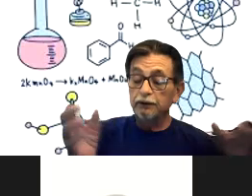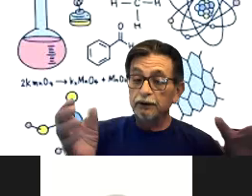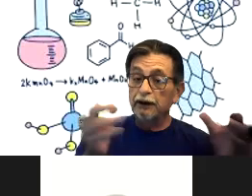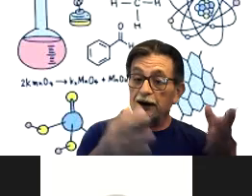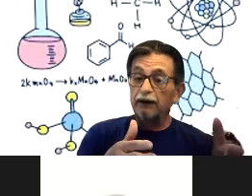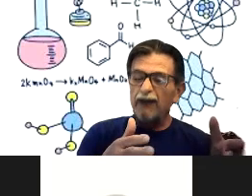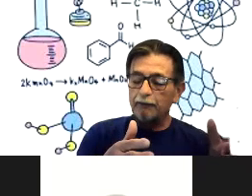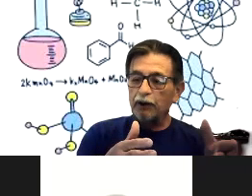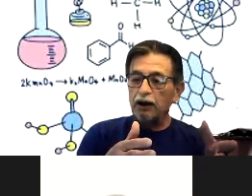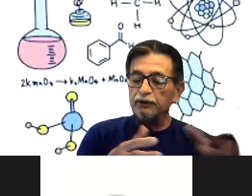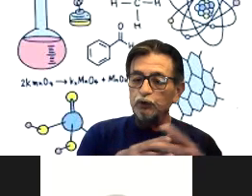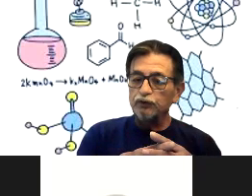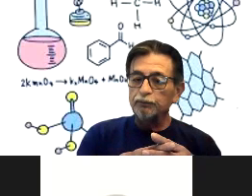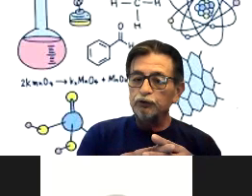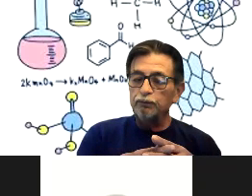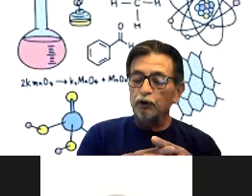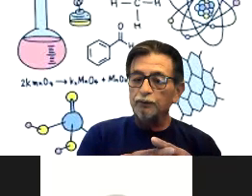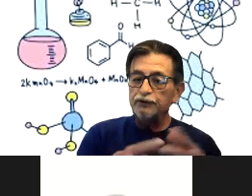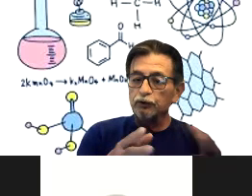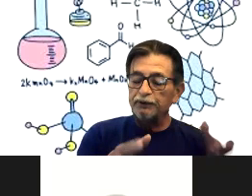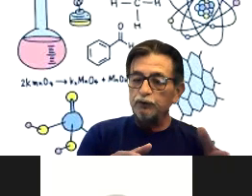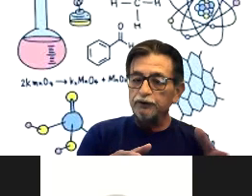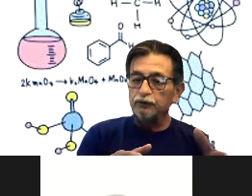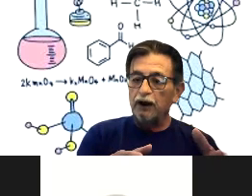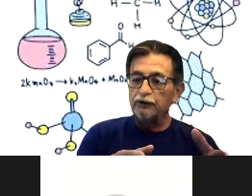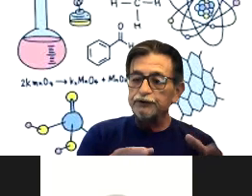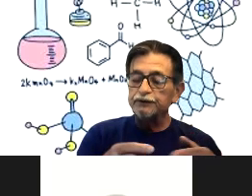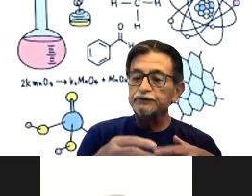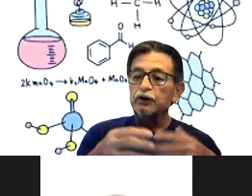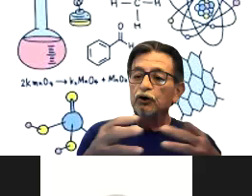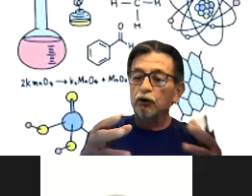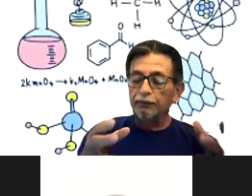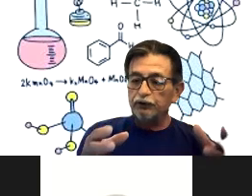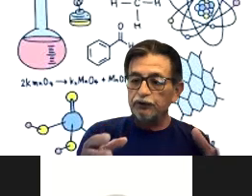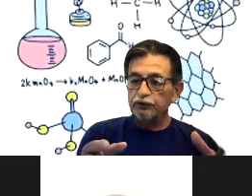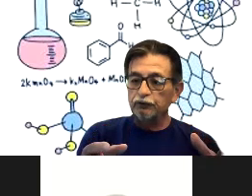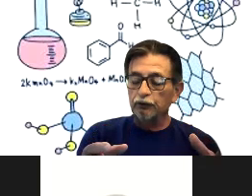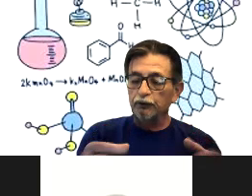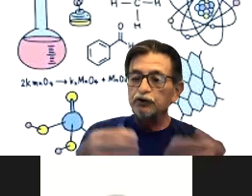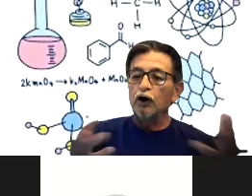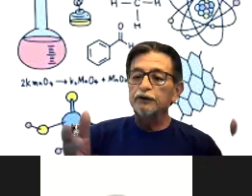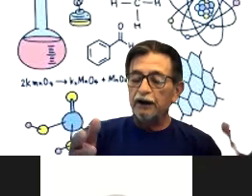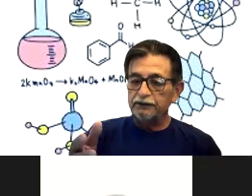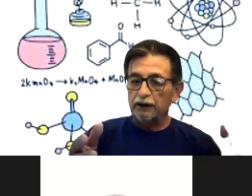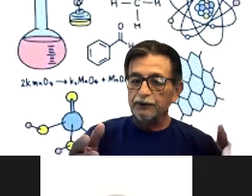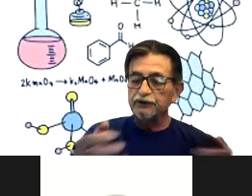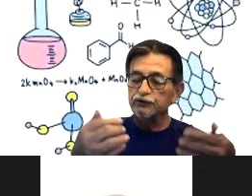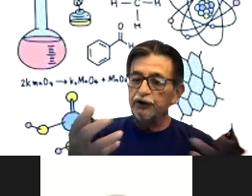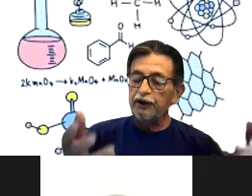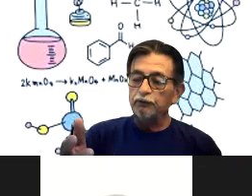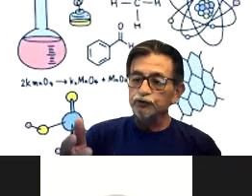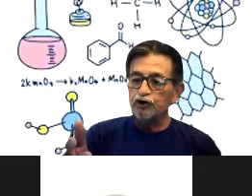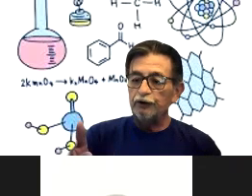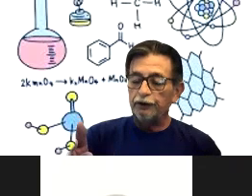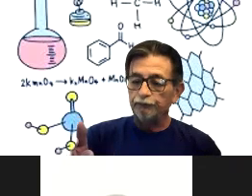sharing of that bond between the two bromines or between the two hydrogens or between the two chlorines, all the diatomics. There's